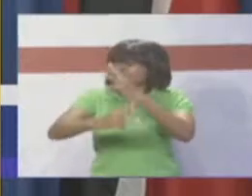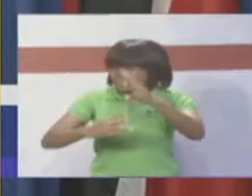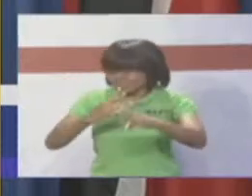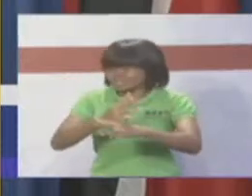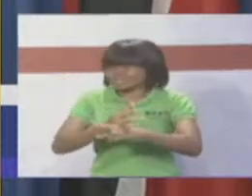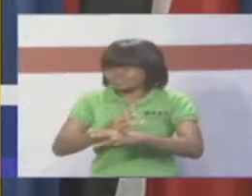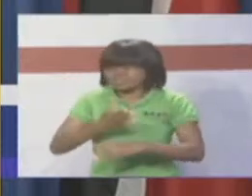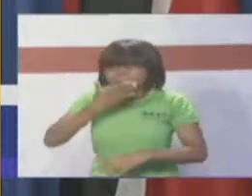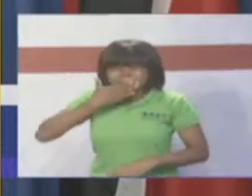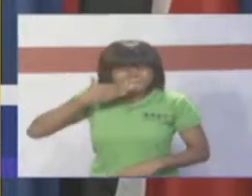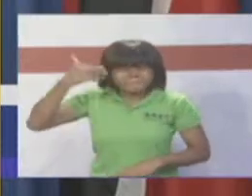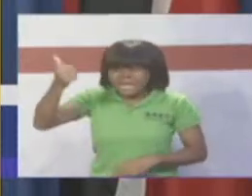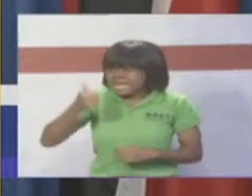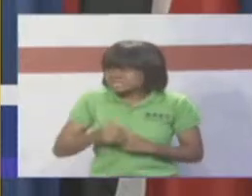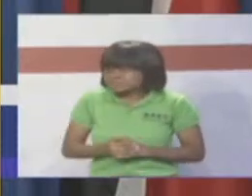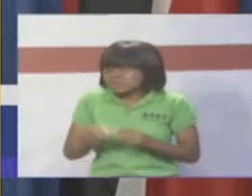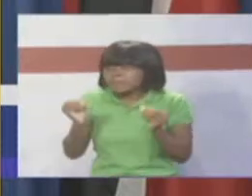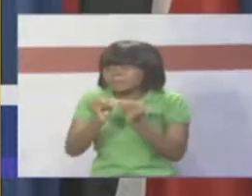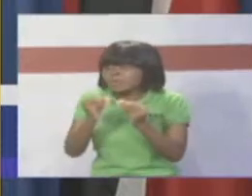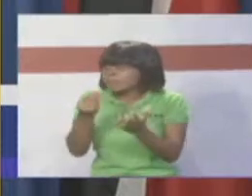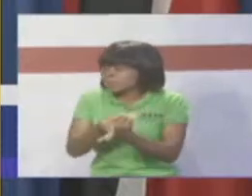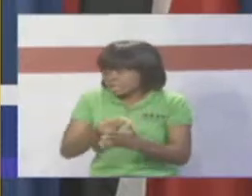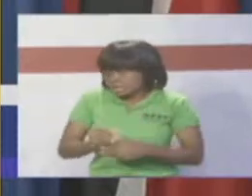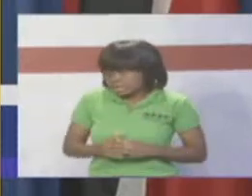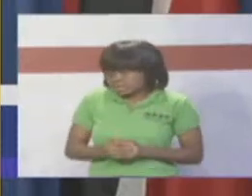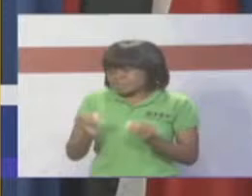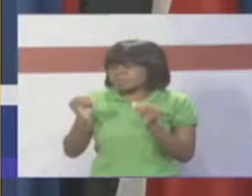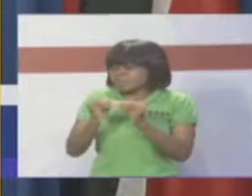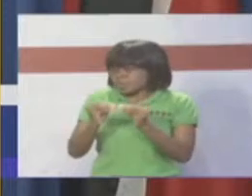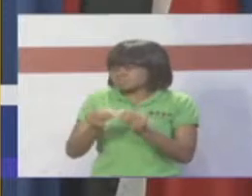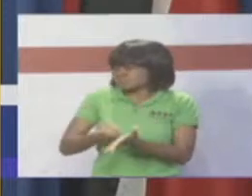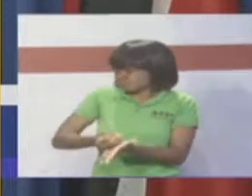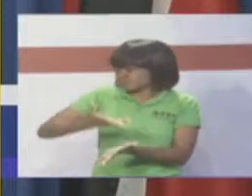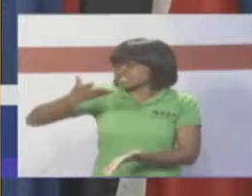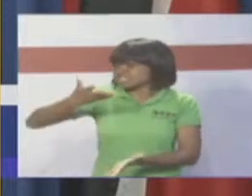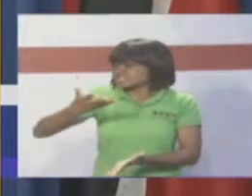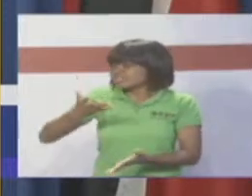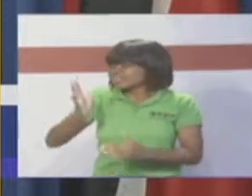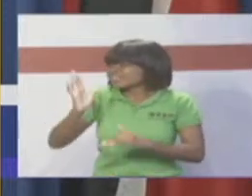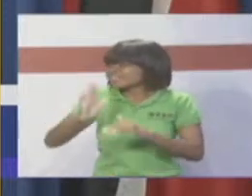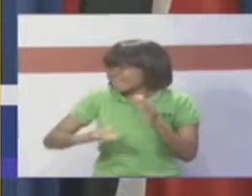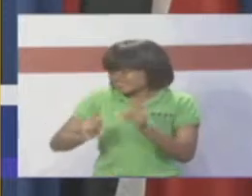A fourth wave, because such is the nature of the virus.